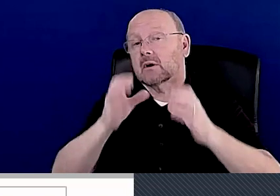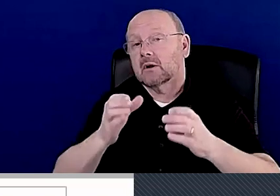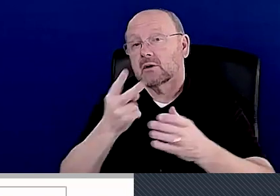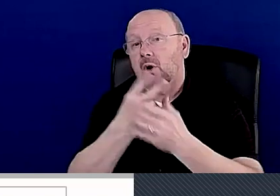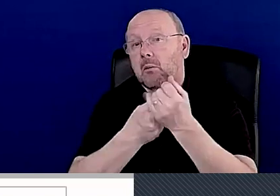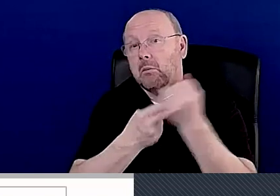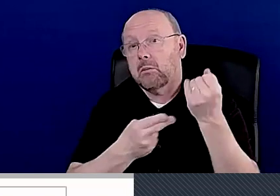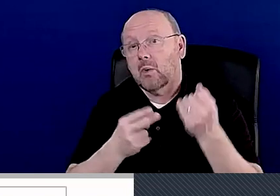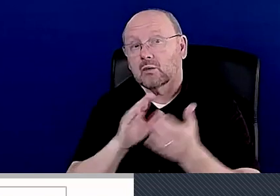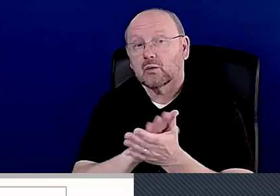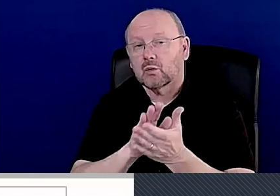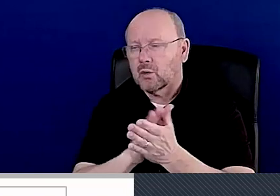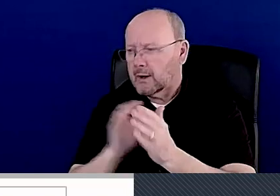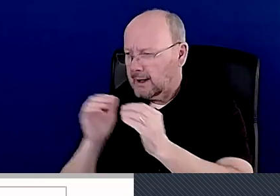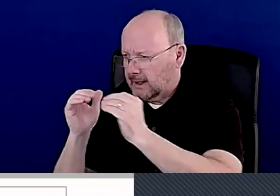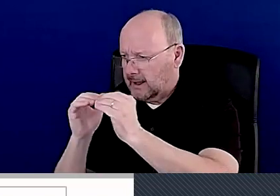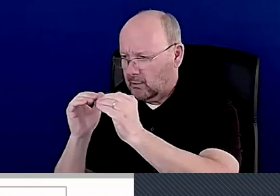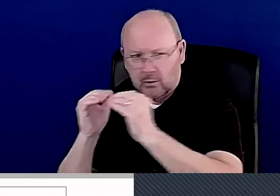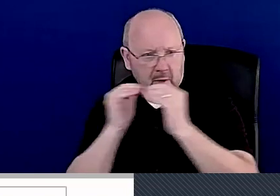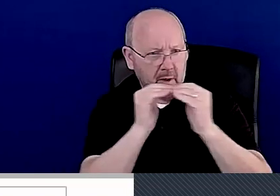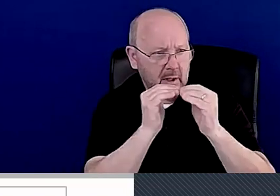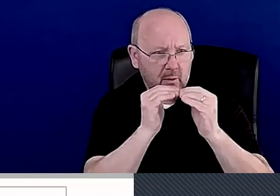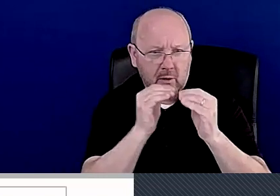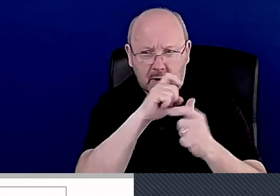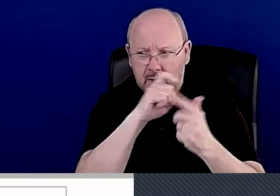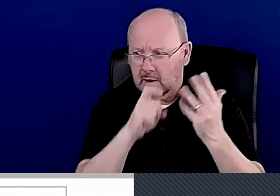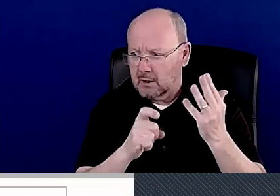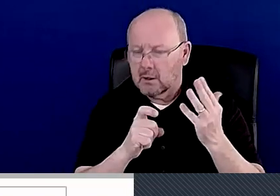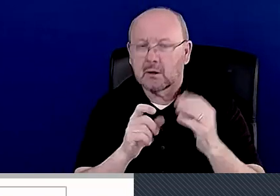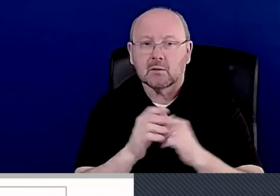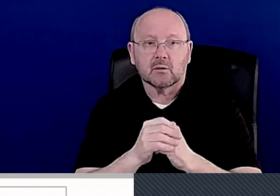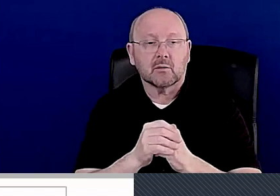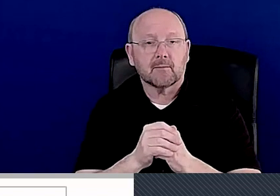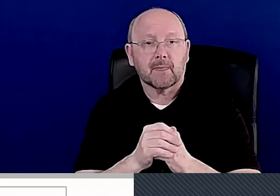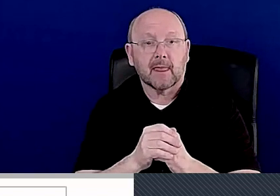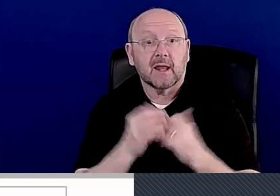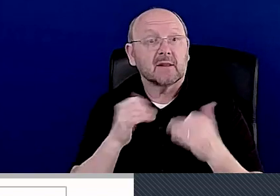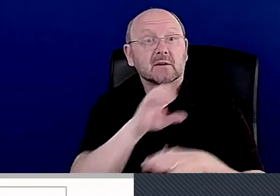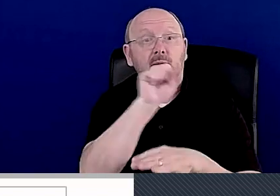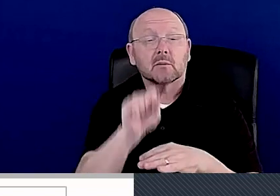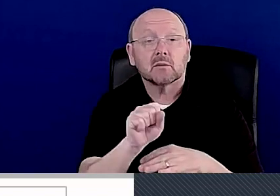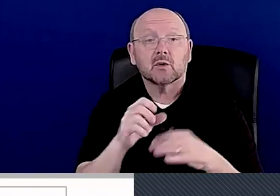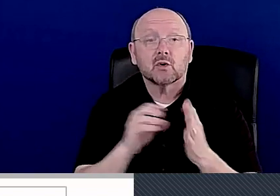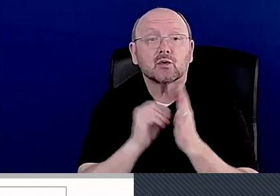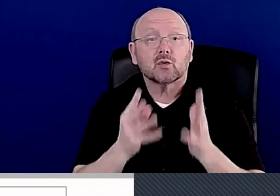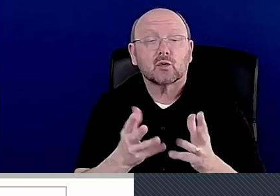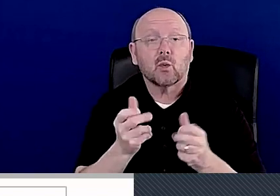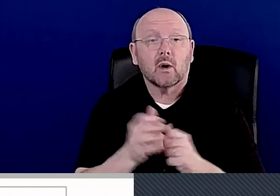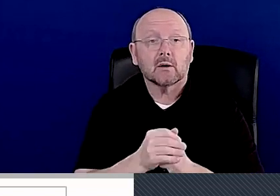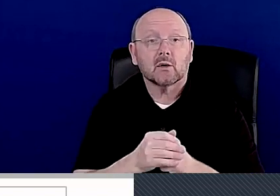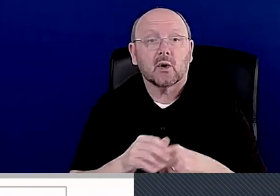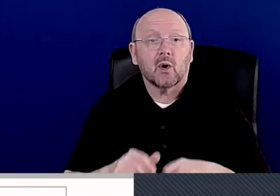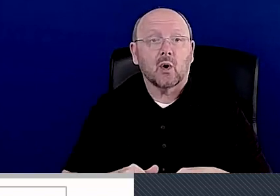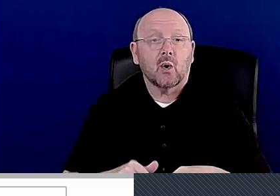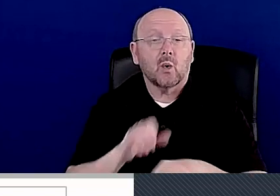are equivalents. So this semester, for example, students who are wanting to work towards getting into the LVN